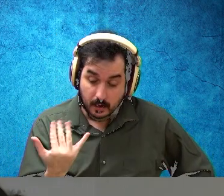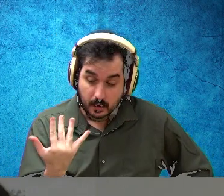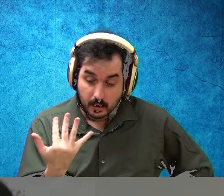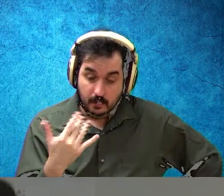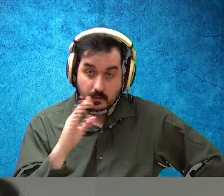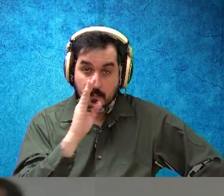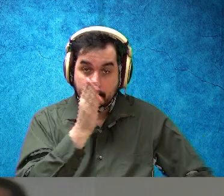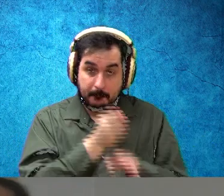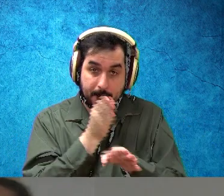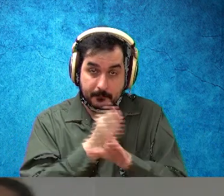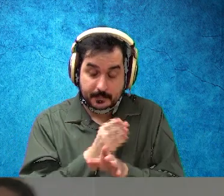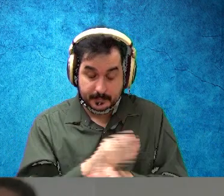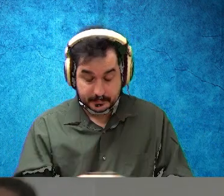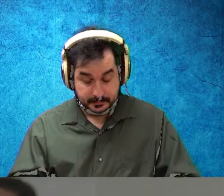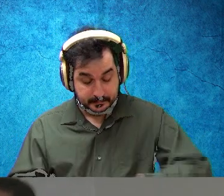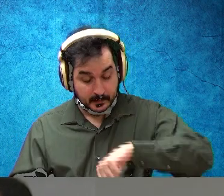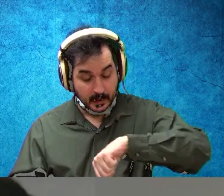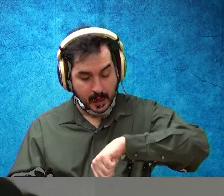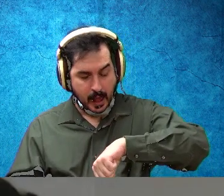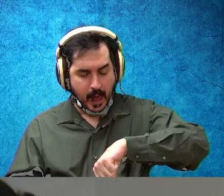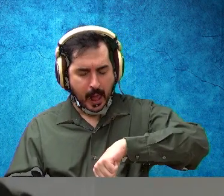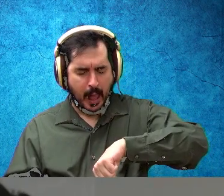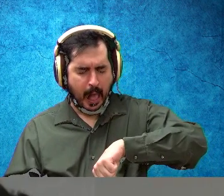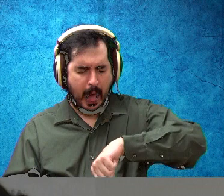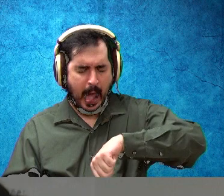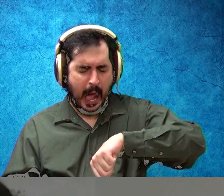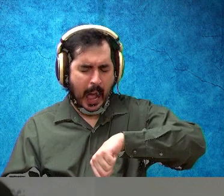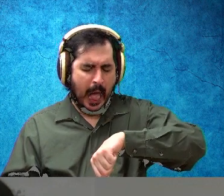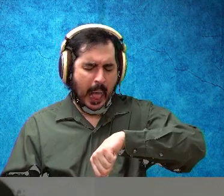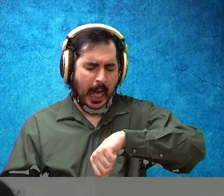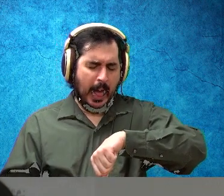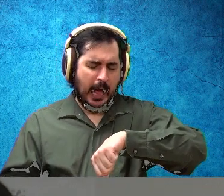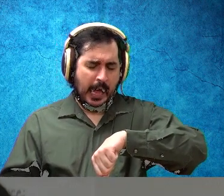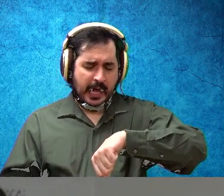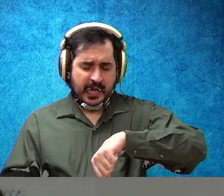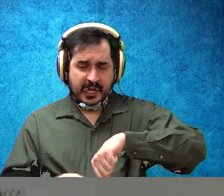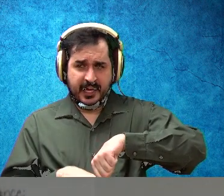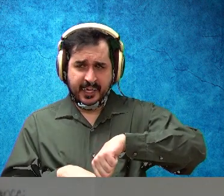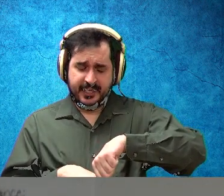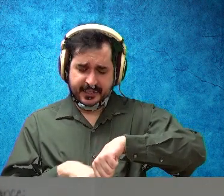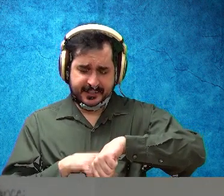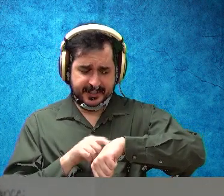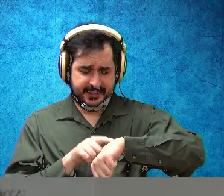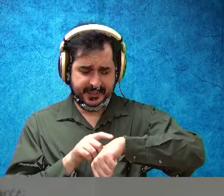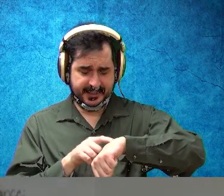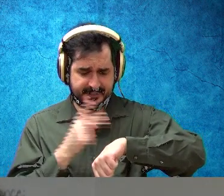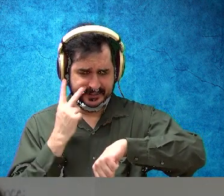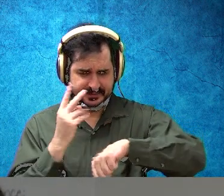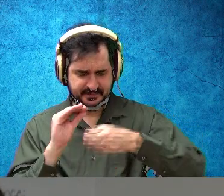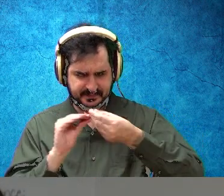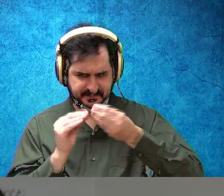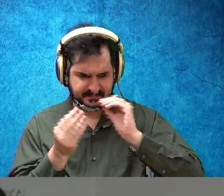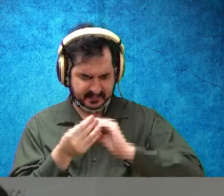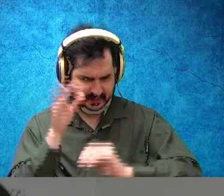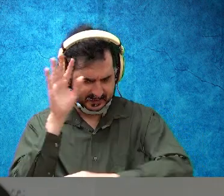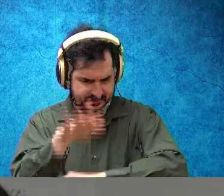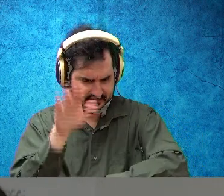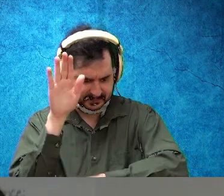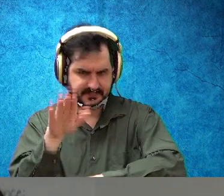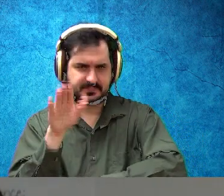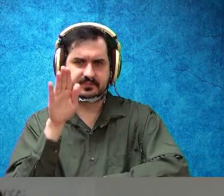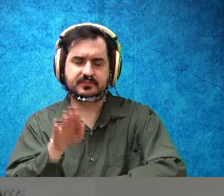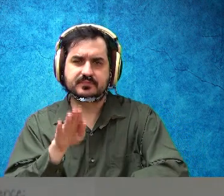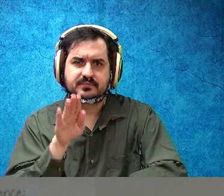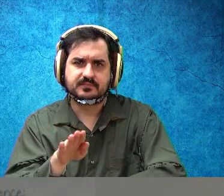watch and yawned. He had only seen those numbers in the afternoon. All